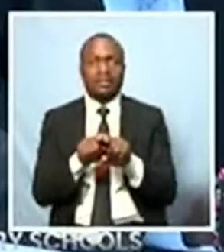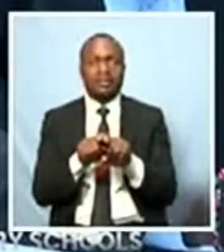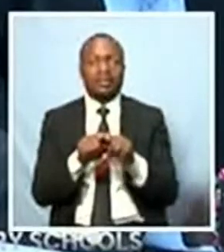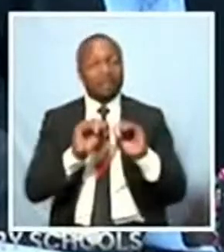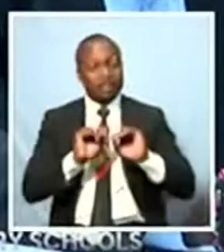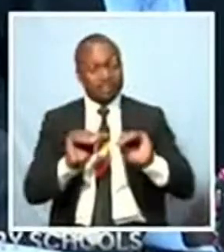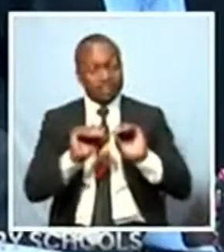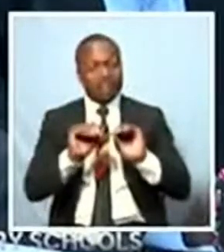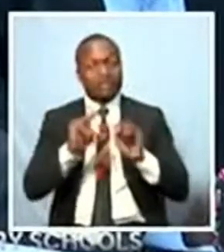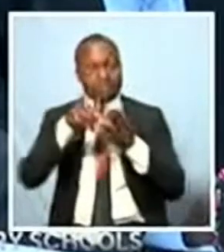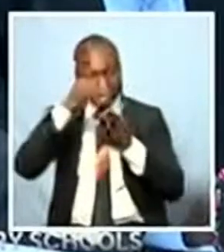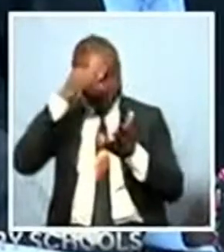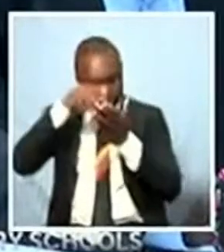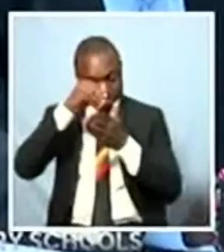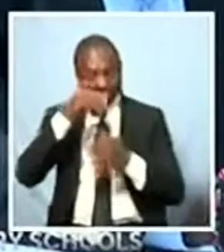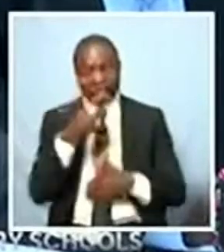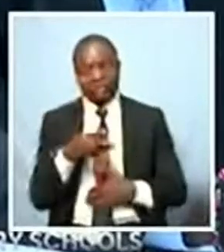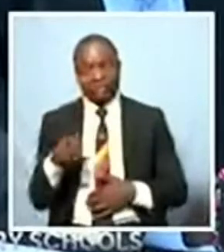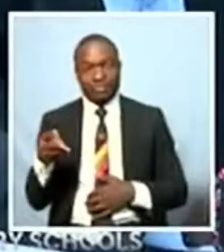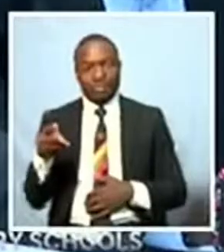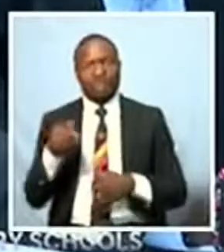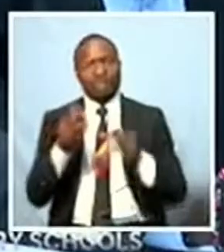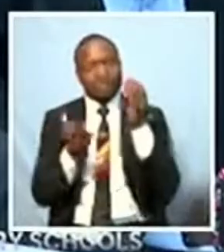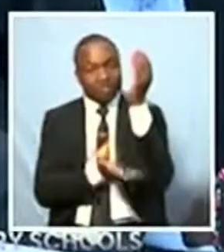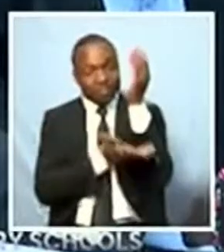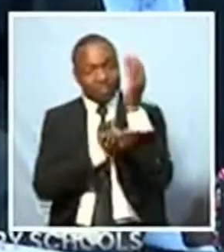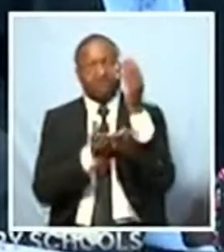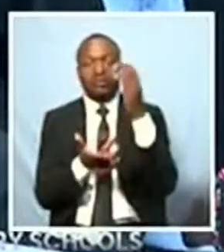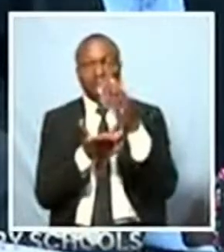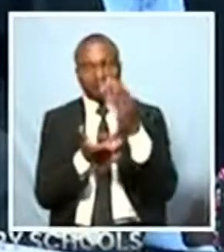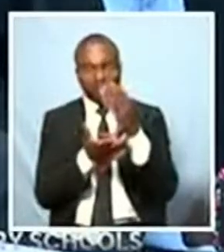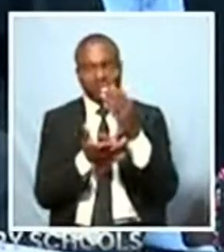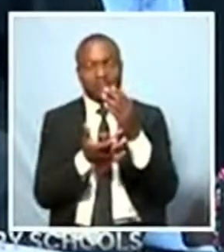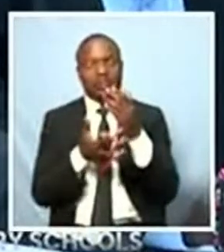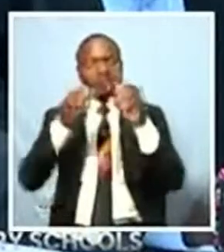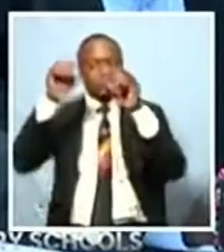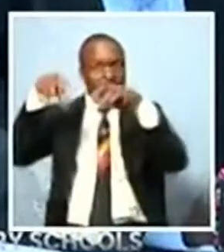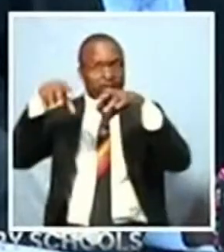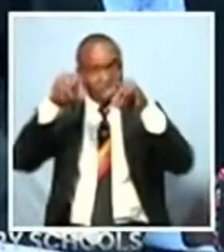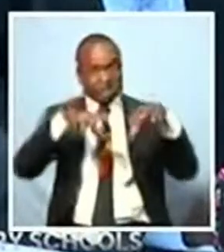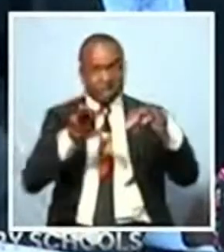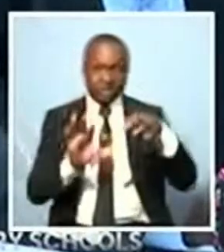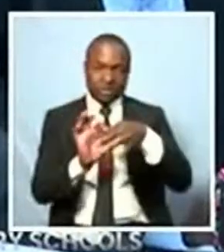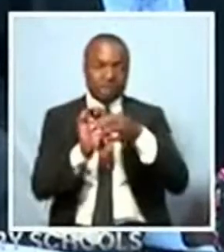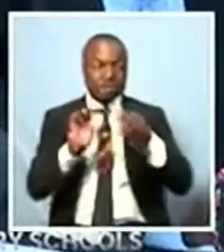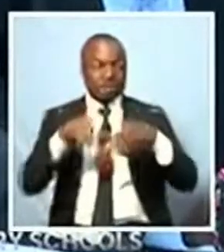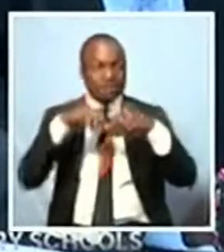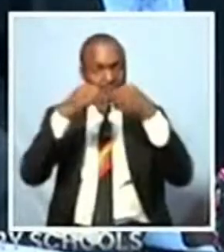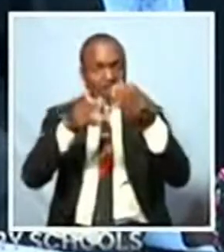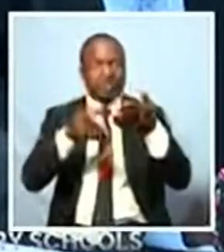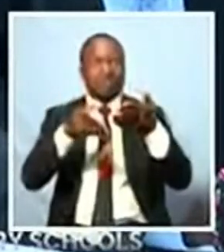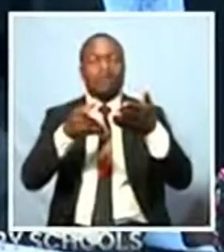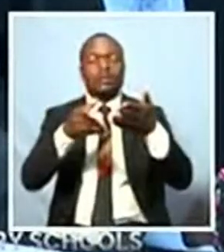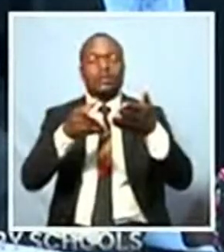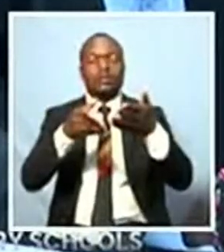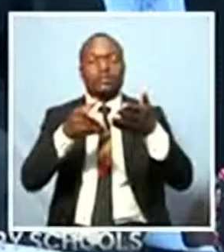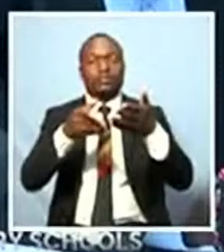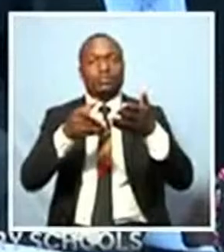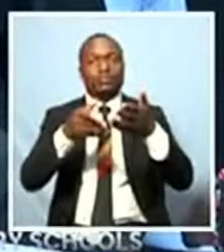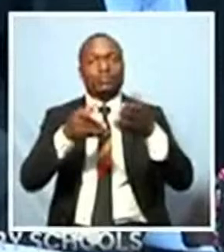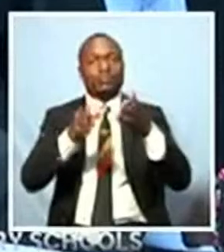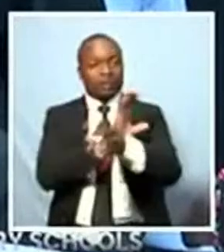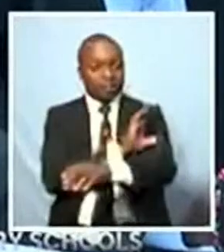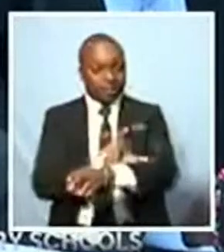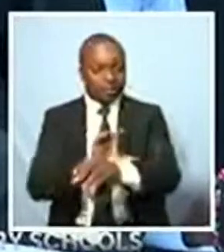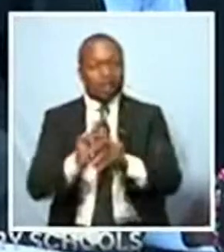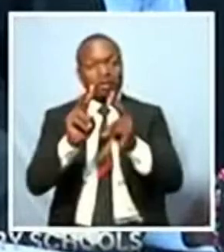teaching materials, improve technology, electricity, connectivity, and provide computers, especially in rural schools,